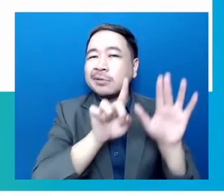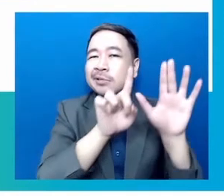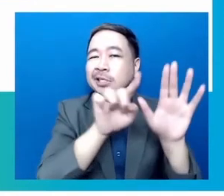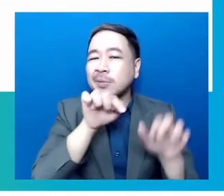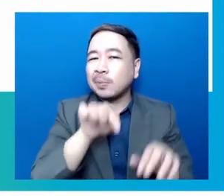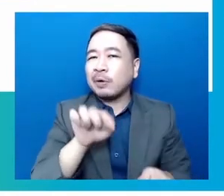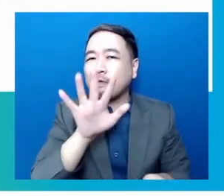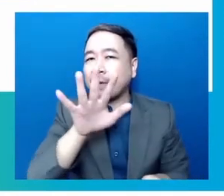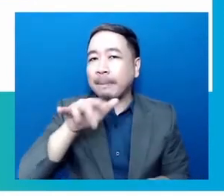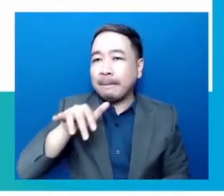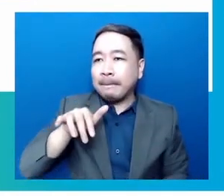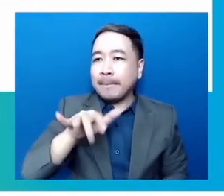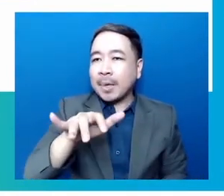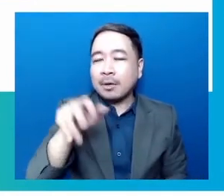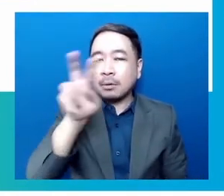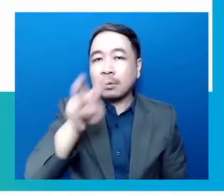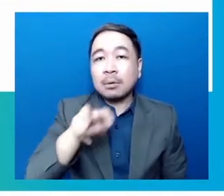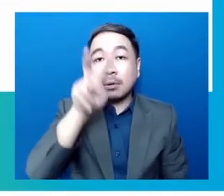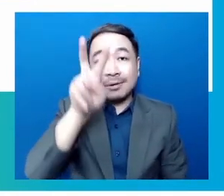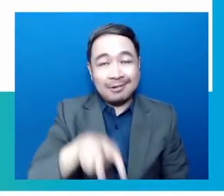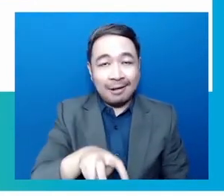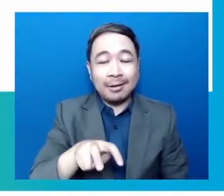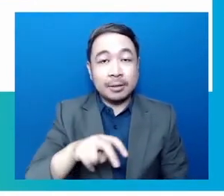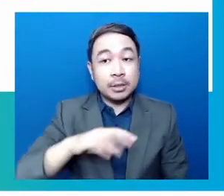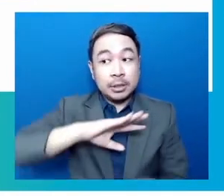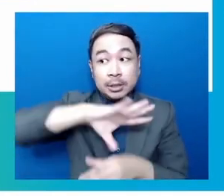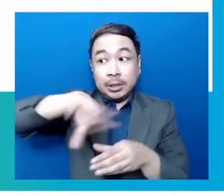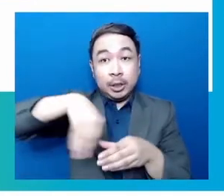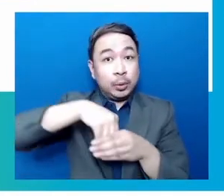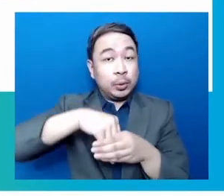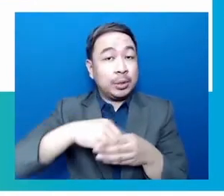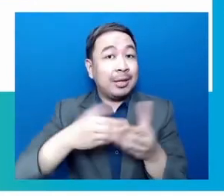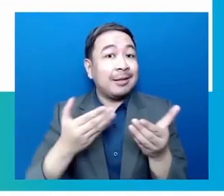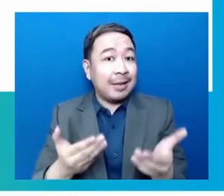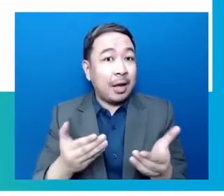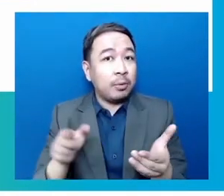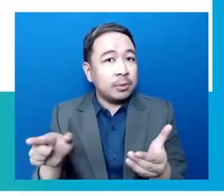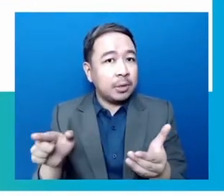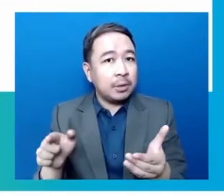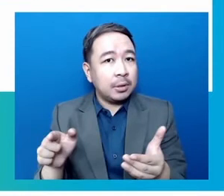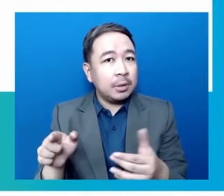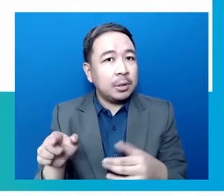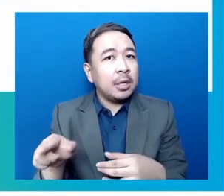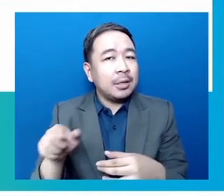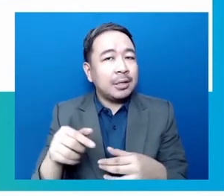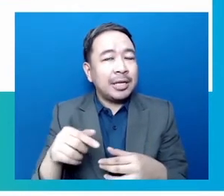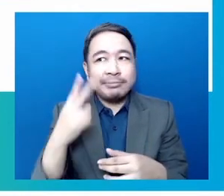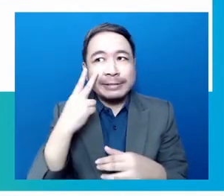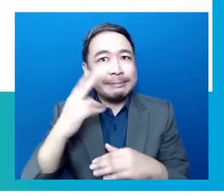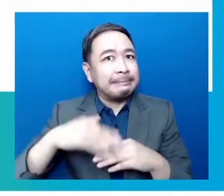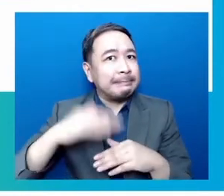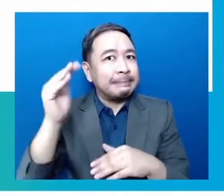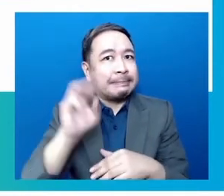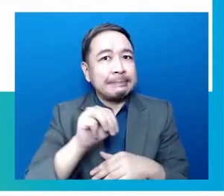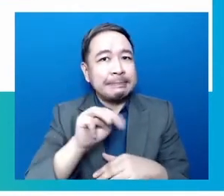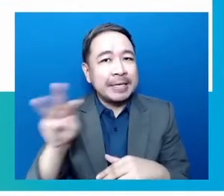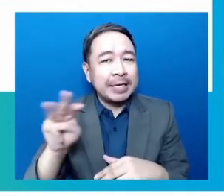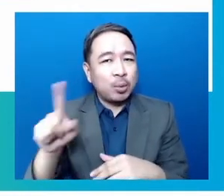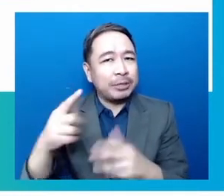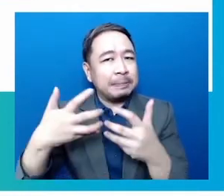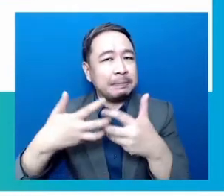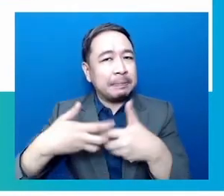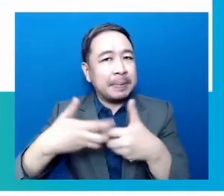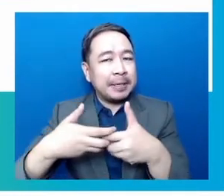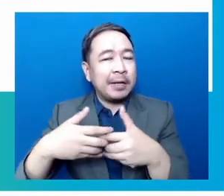billion. And including those, now Rupsha 880 megawatt LNG power plant in public sector and